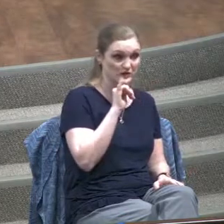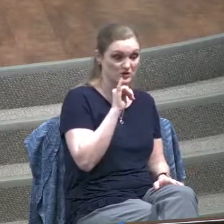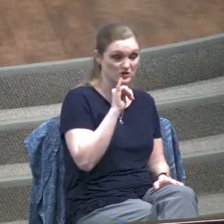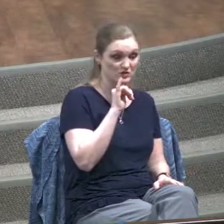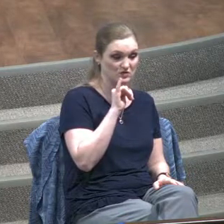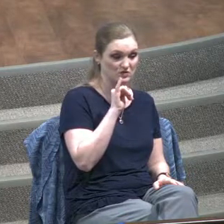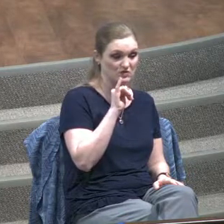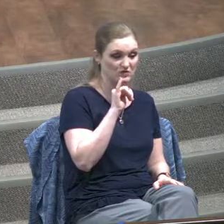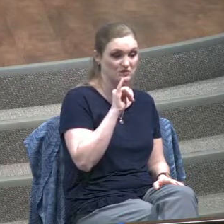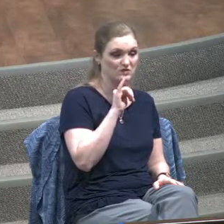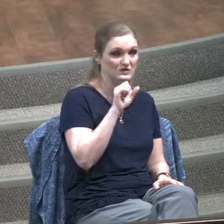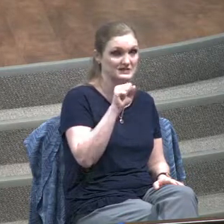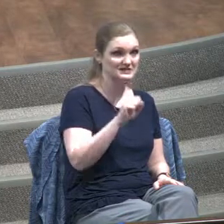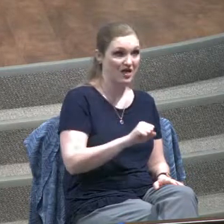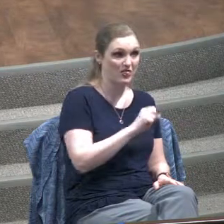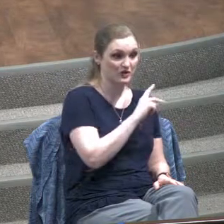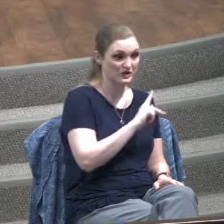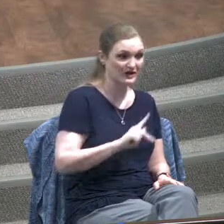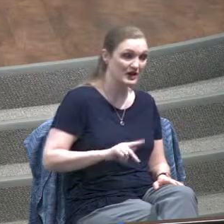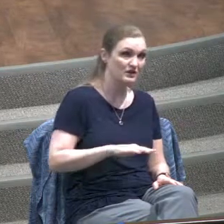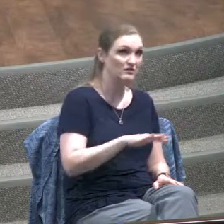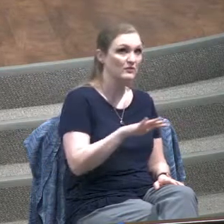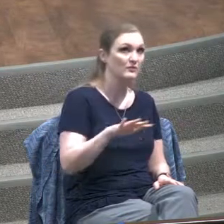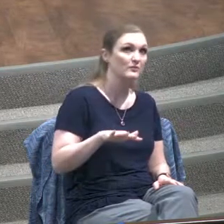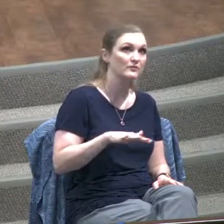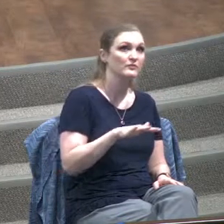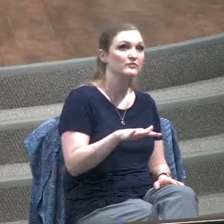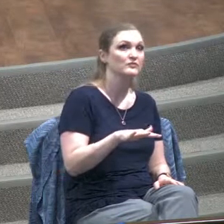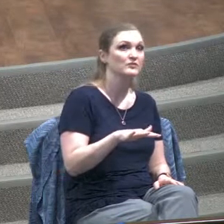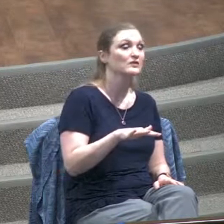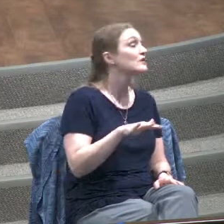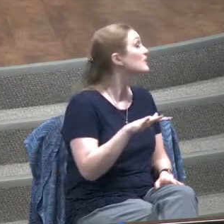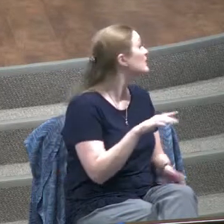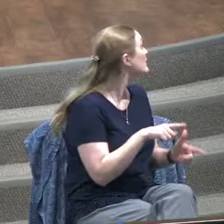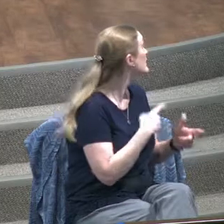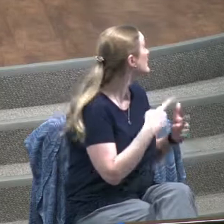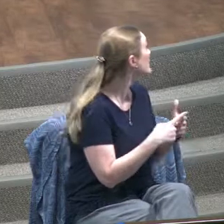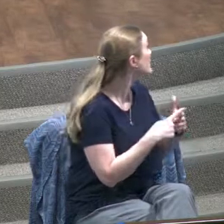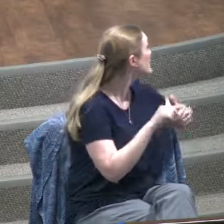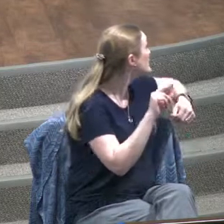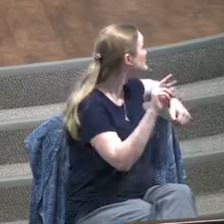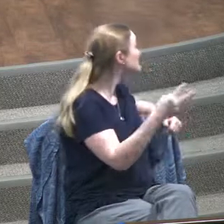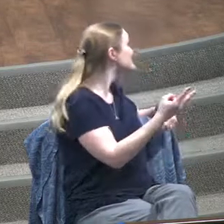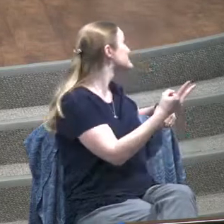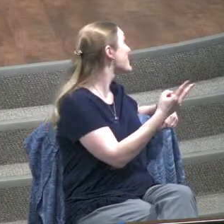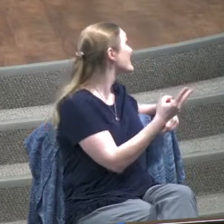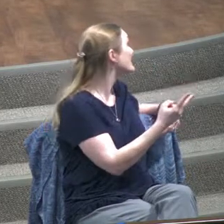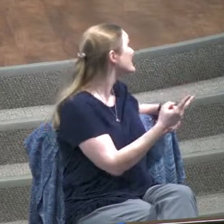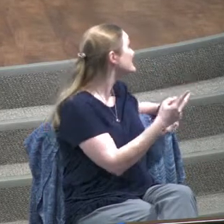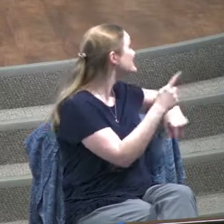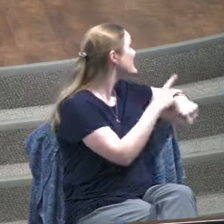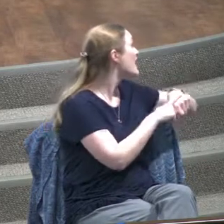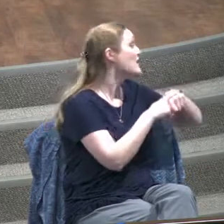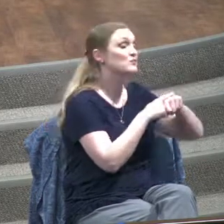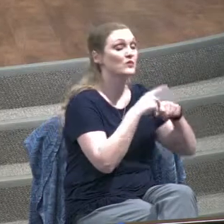Judah. And he was the king here when he came in. And then there was a second deportation